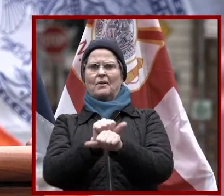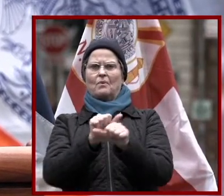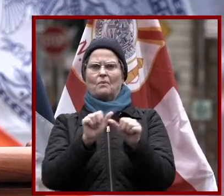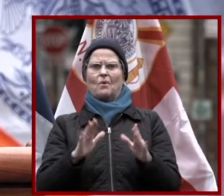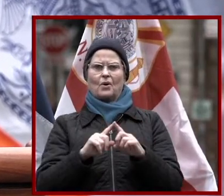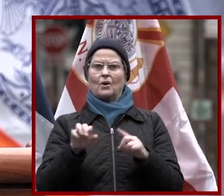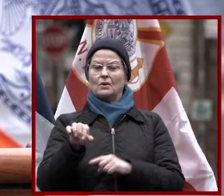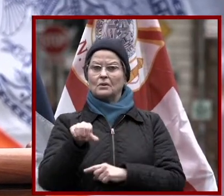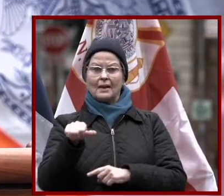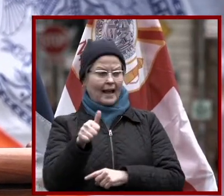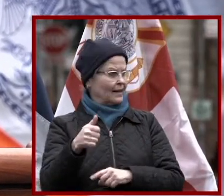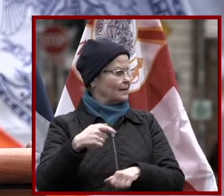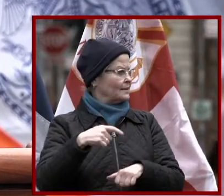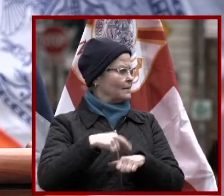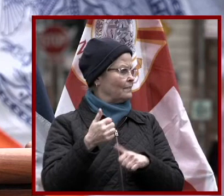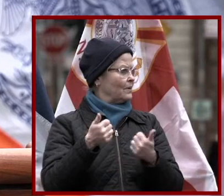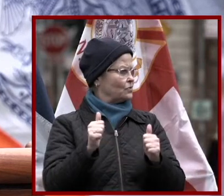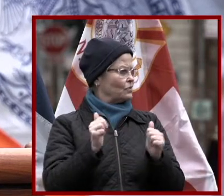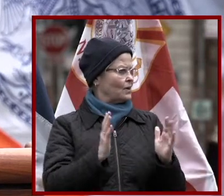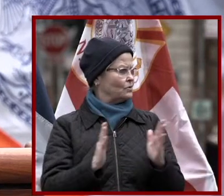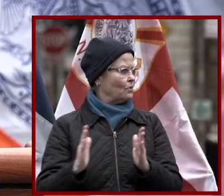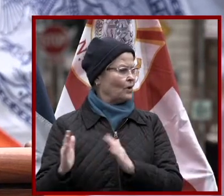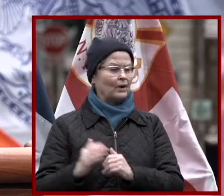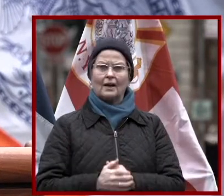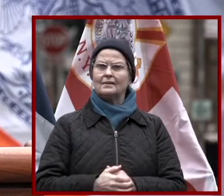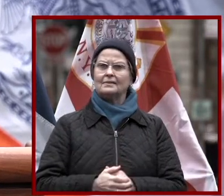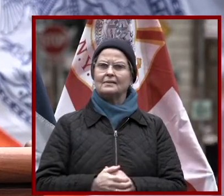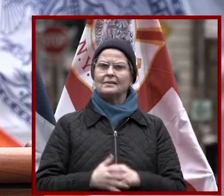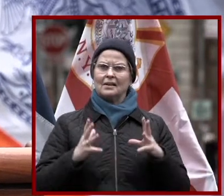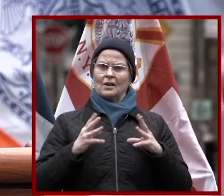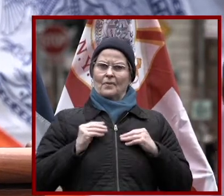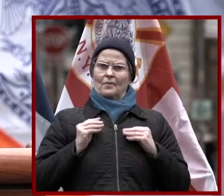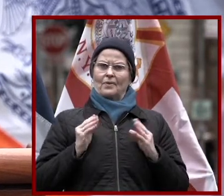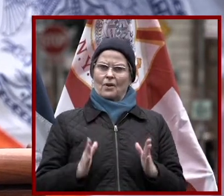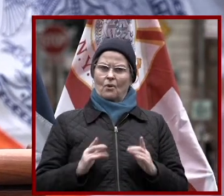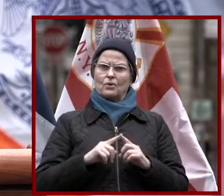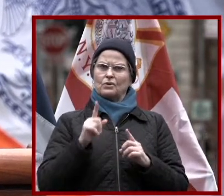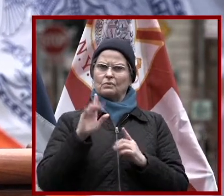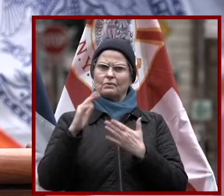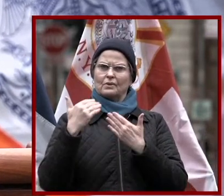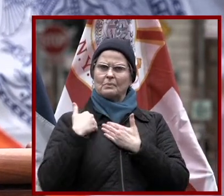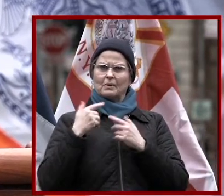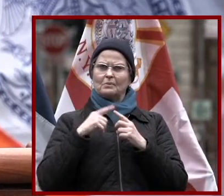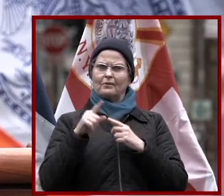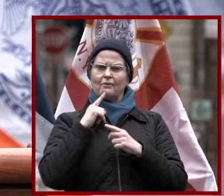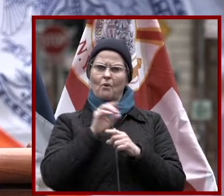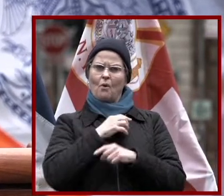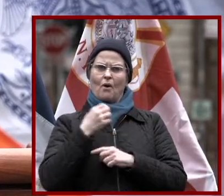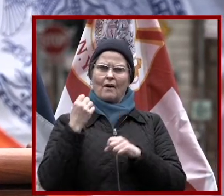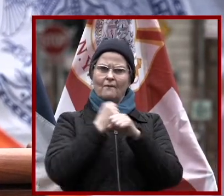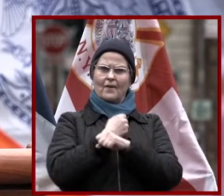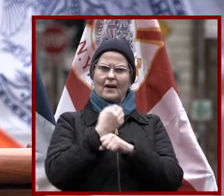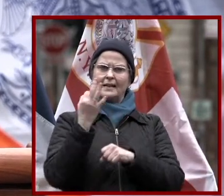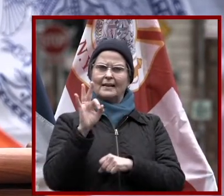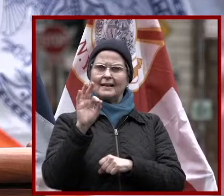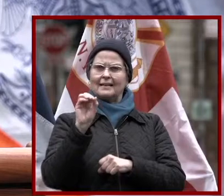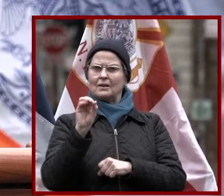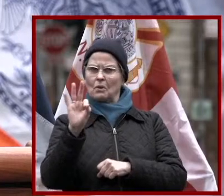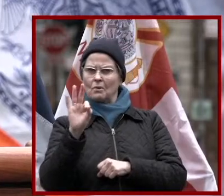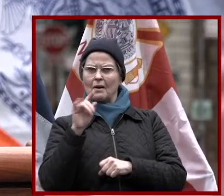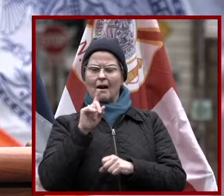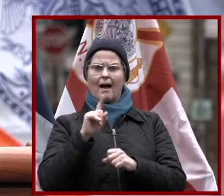gain union protections. The owners played a leading role in fighting the 1909 general strike of